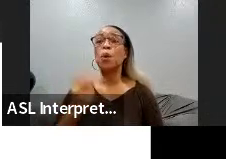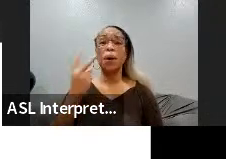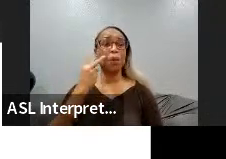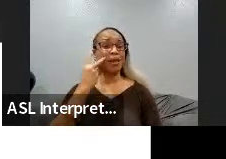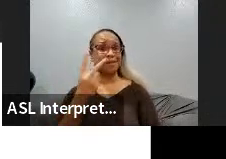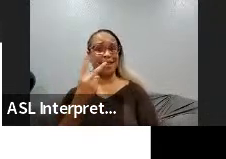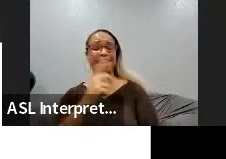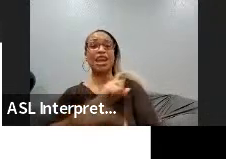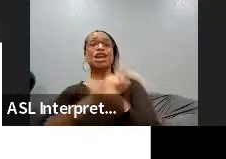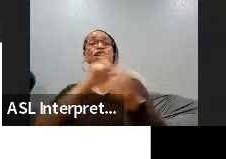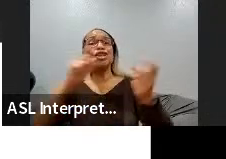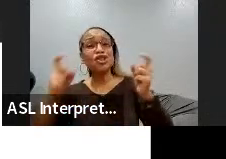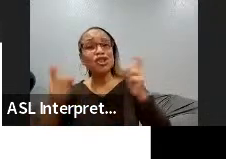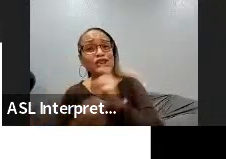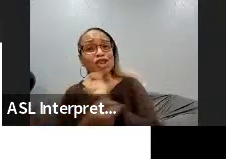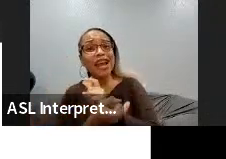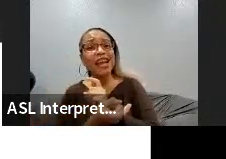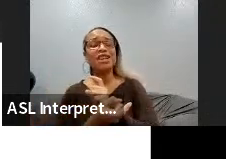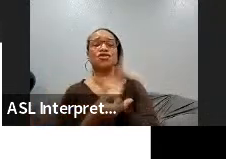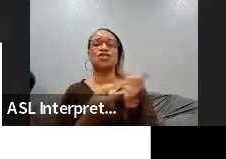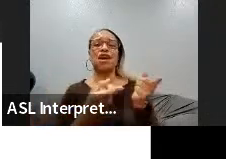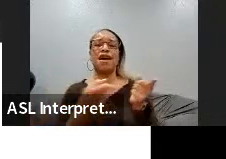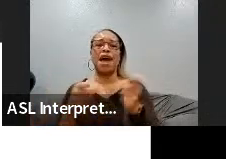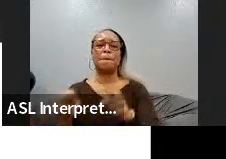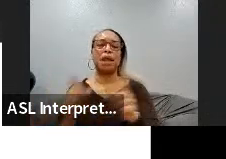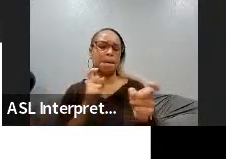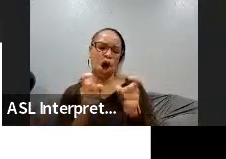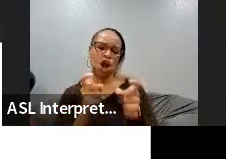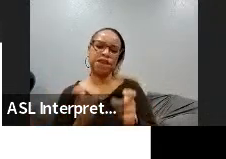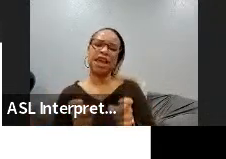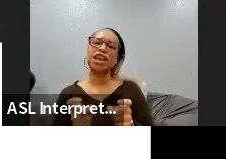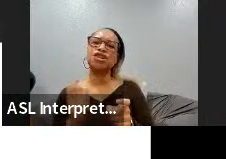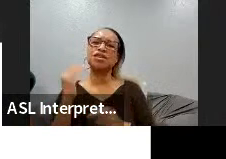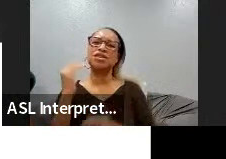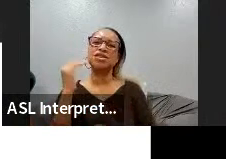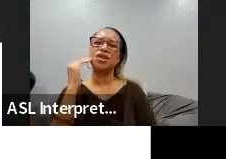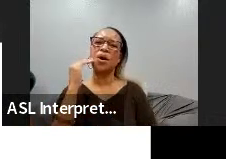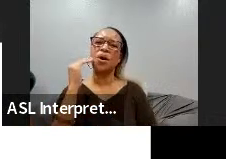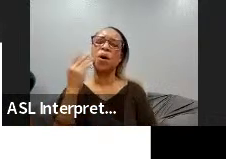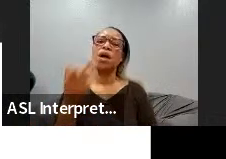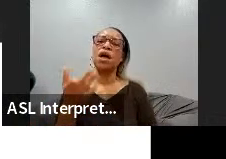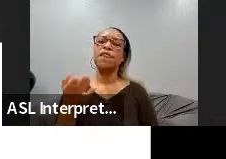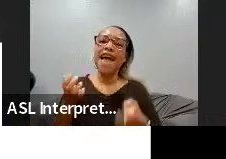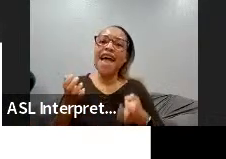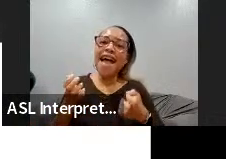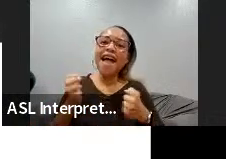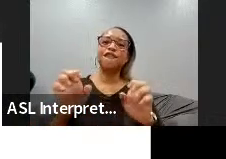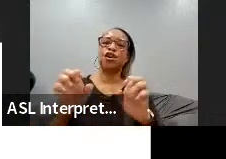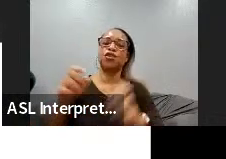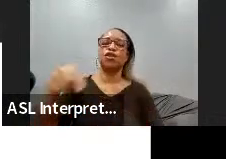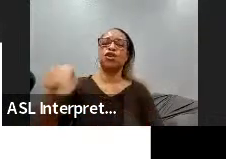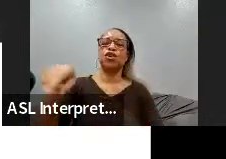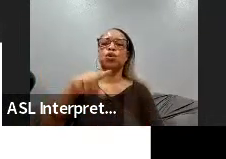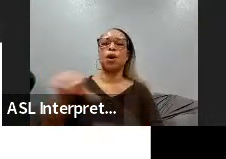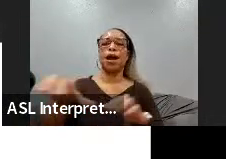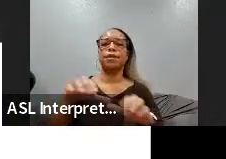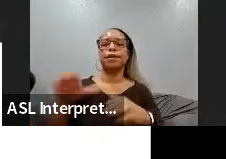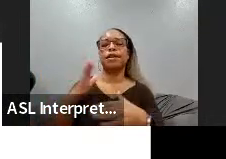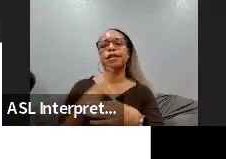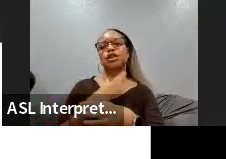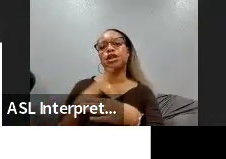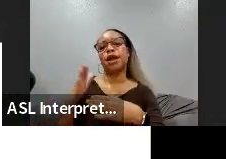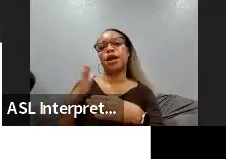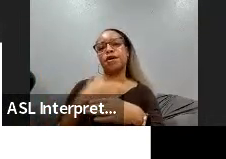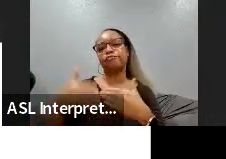see change happening, modifications happening because of the effort you've made to share and so forth.